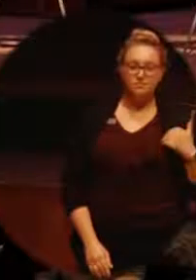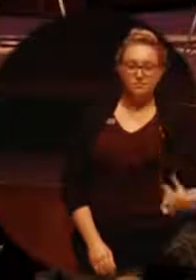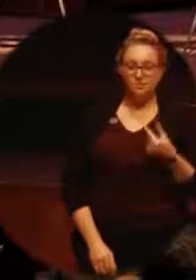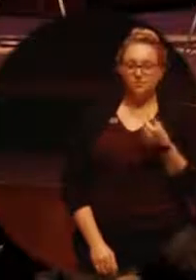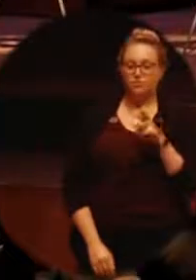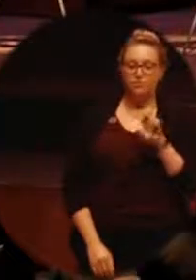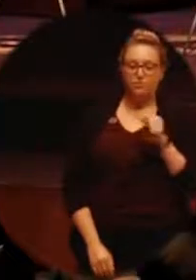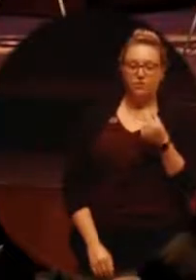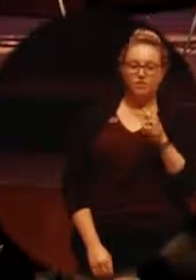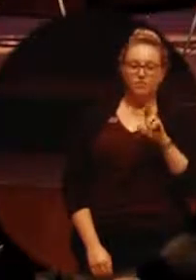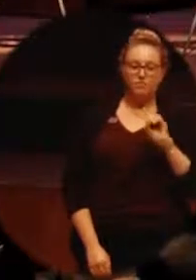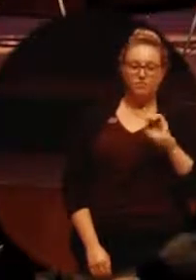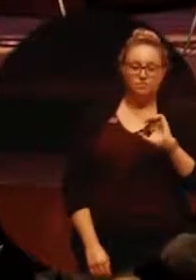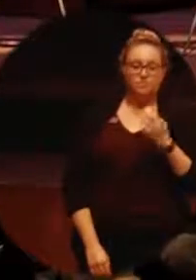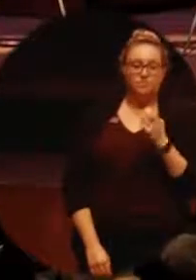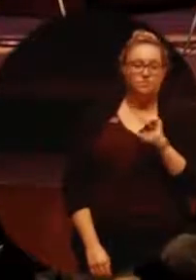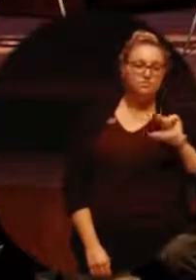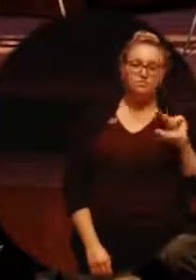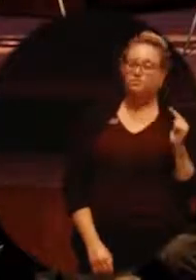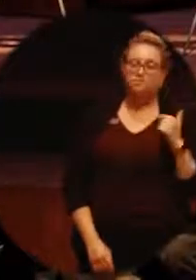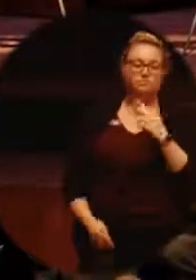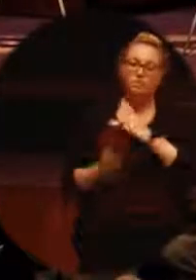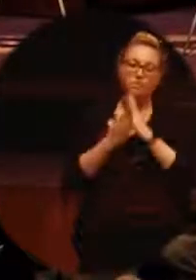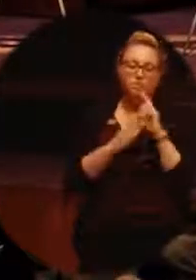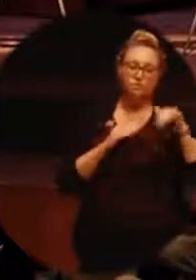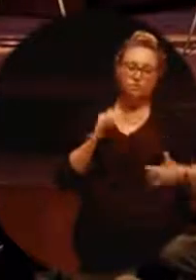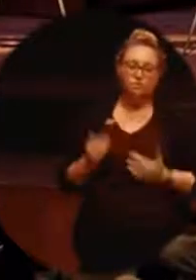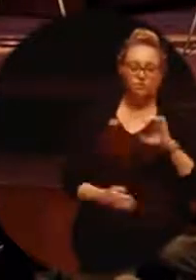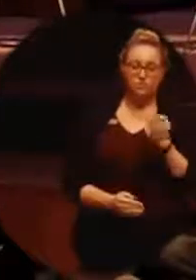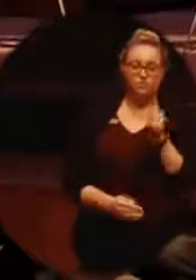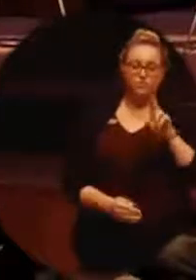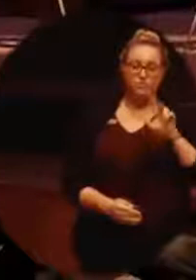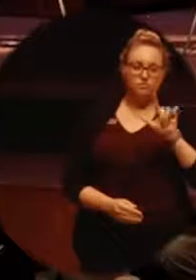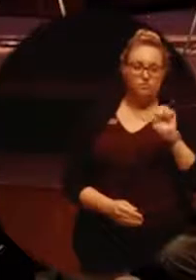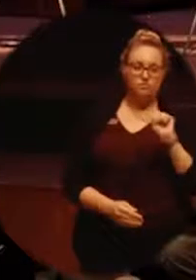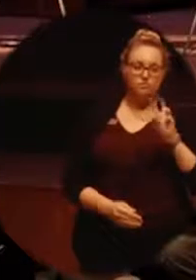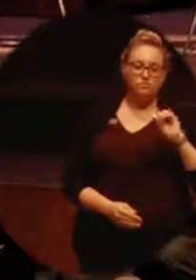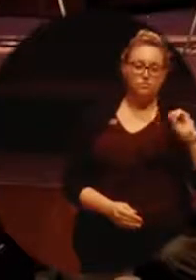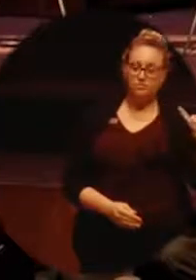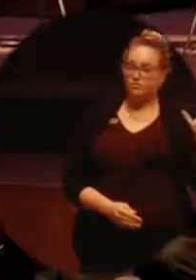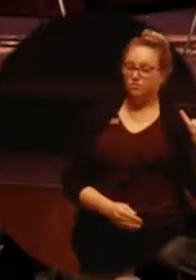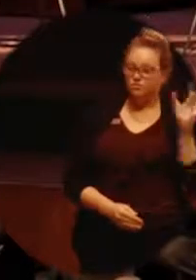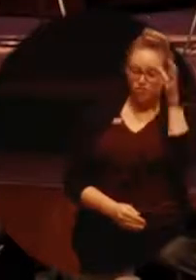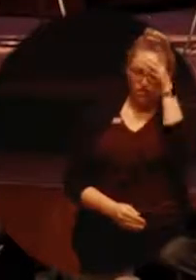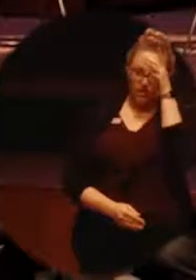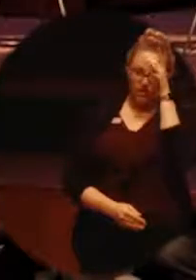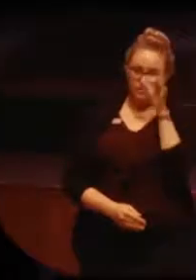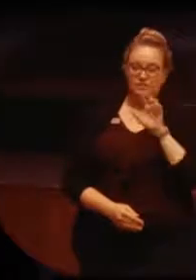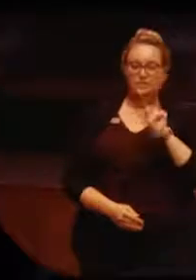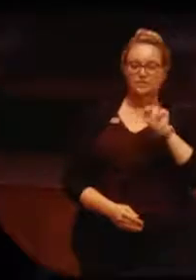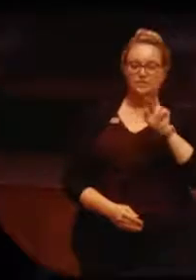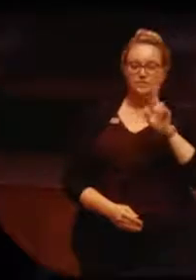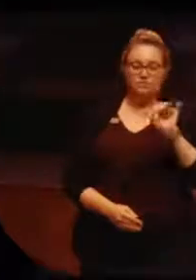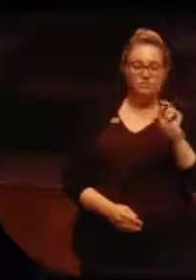My name is Greg Rochelle, and I'm honored to introduce Charles Wood, father of the late Tyrone Woods,